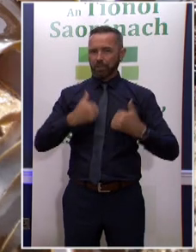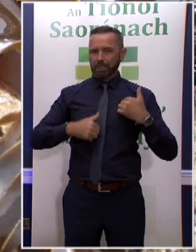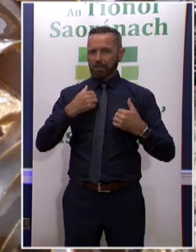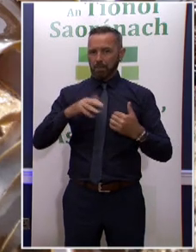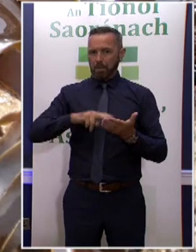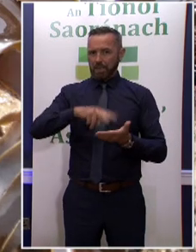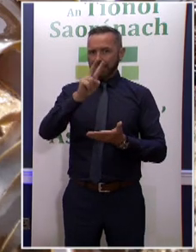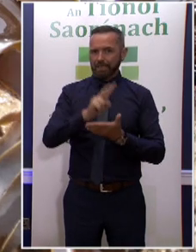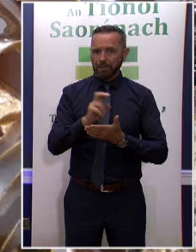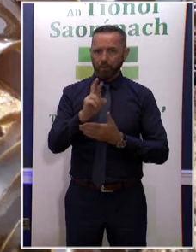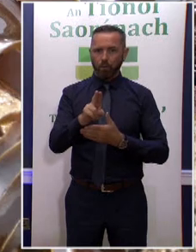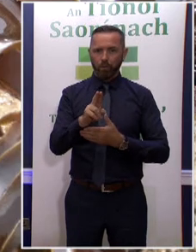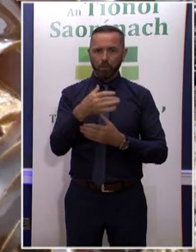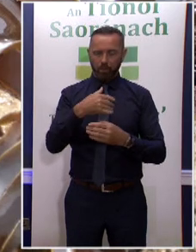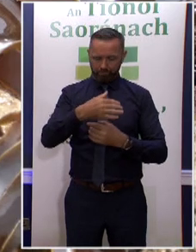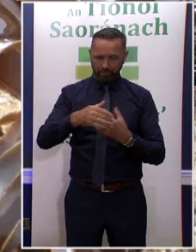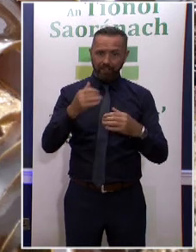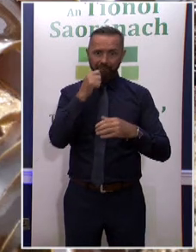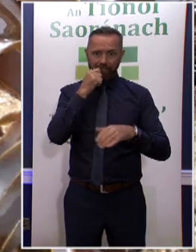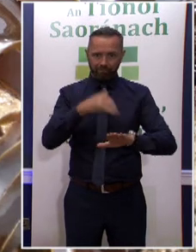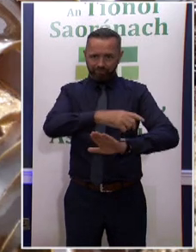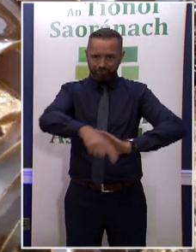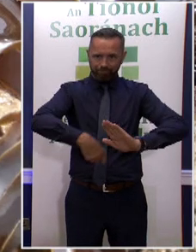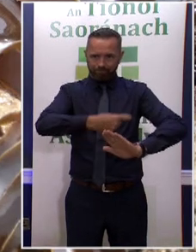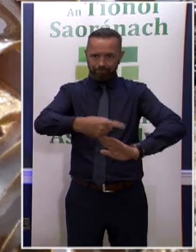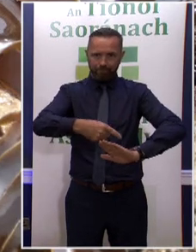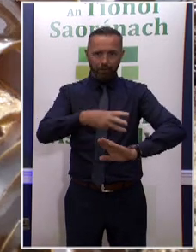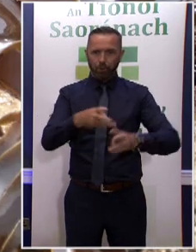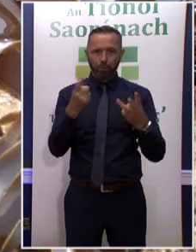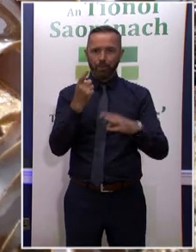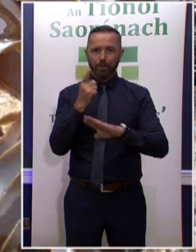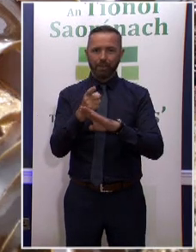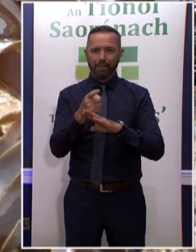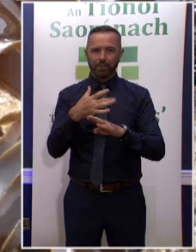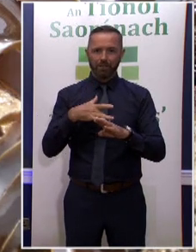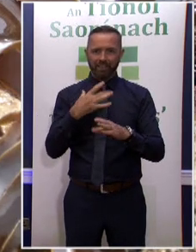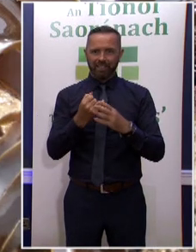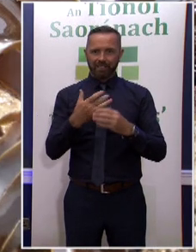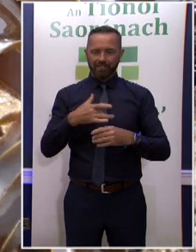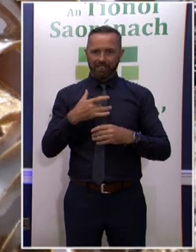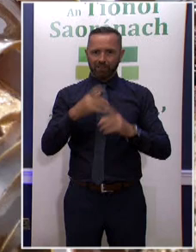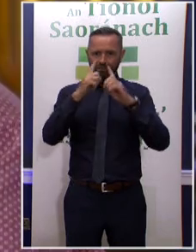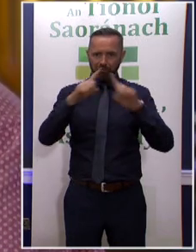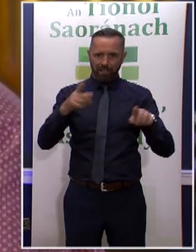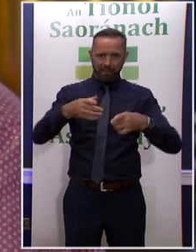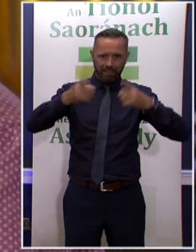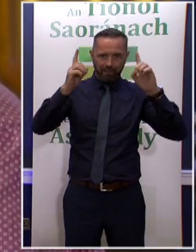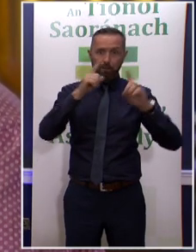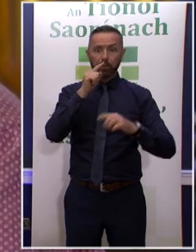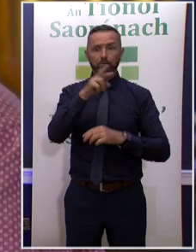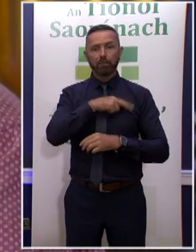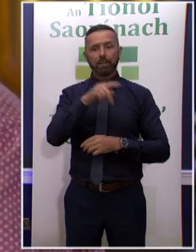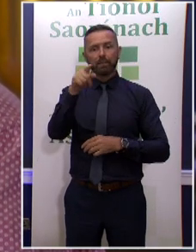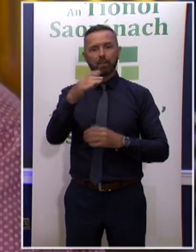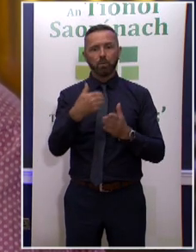them. We're worried about them tangling around our ankles and concealing strange lurking dangers. But actually, they are a